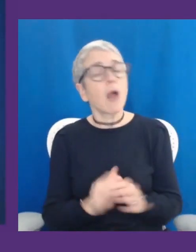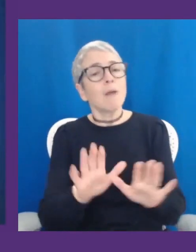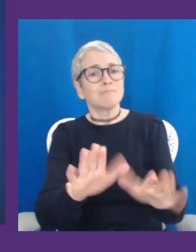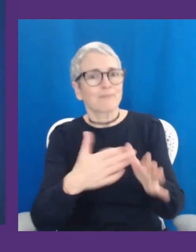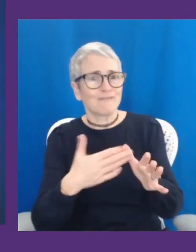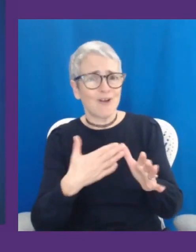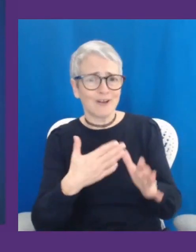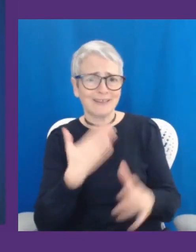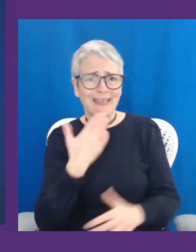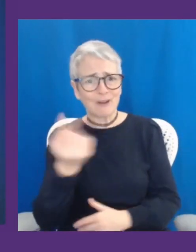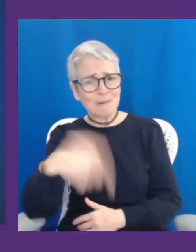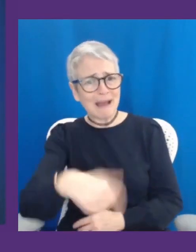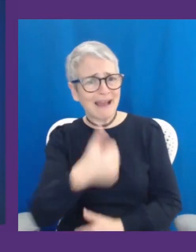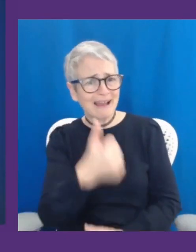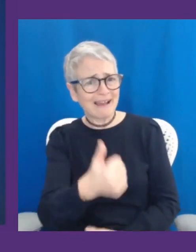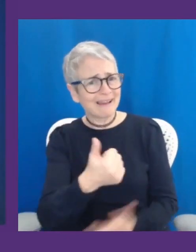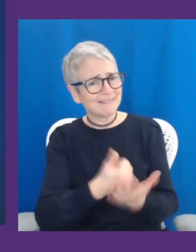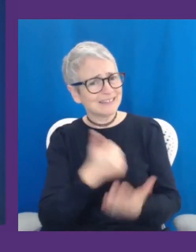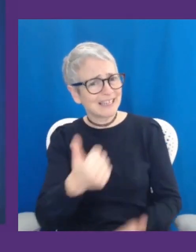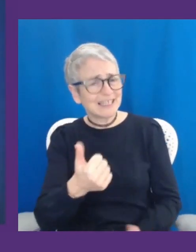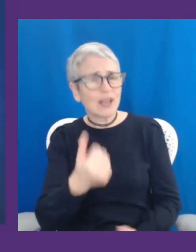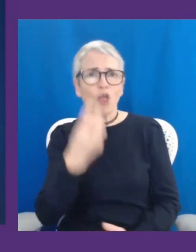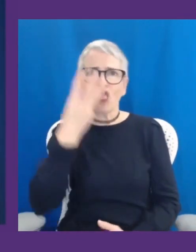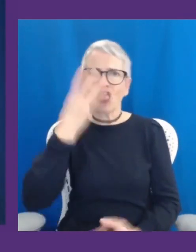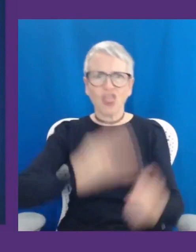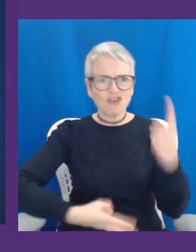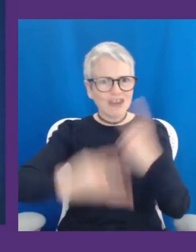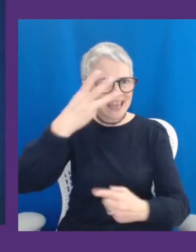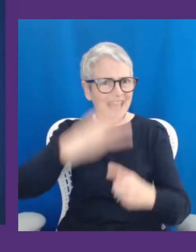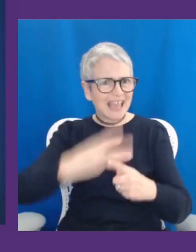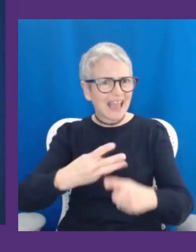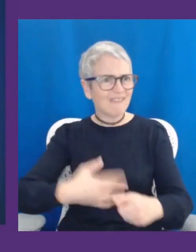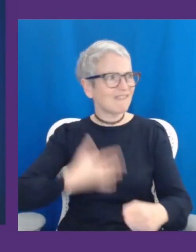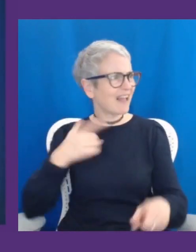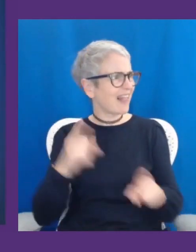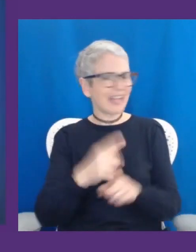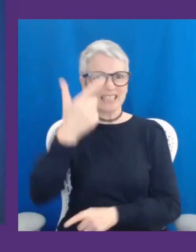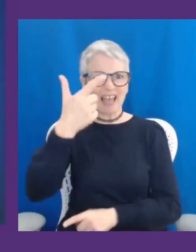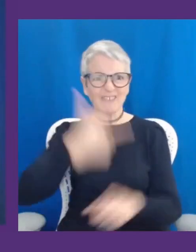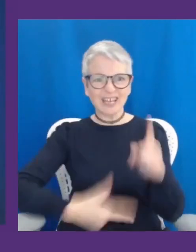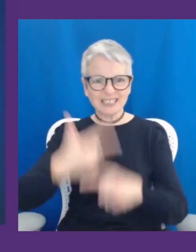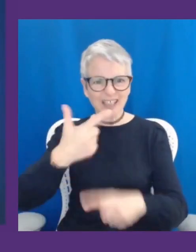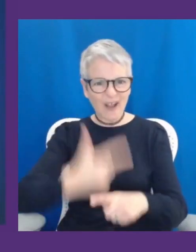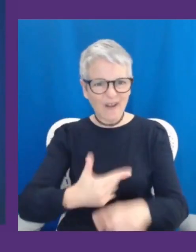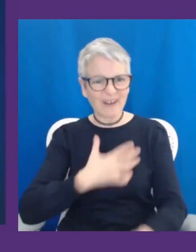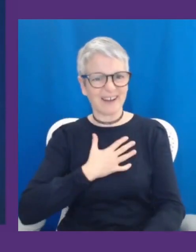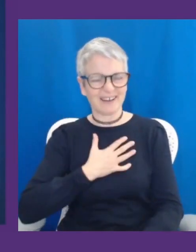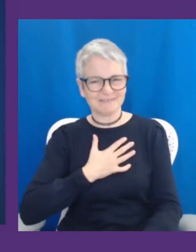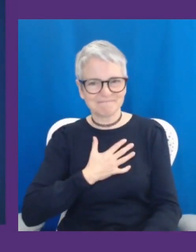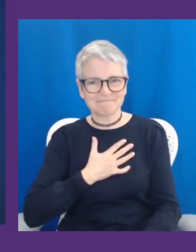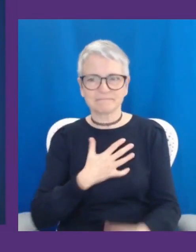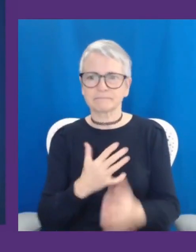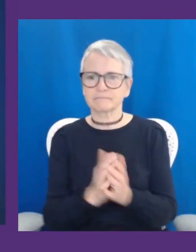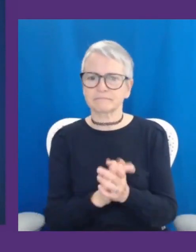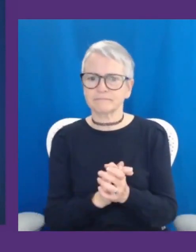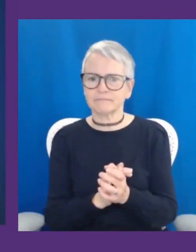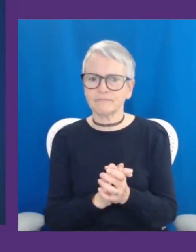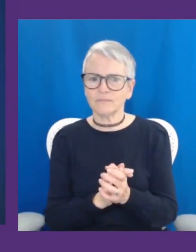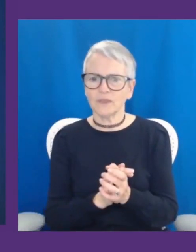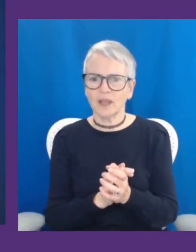though 3 years ago feels like 7 years ago in some ways. Yeah. So, you know, as I was saying, that we are sort